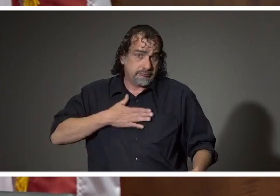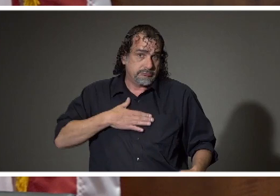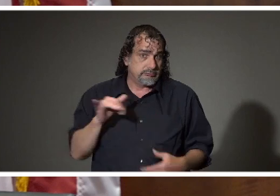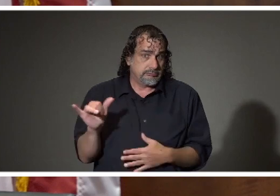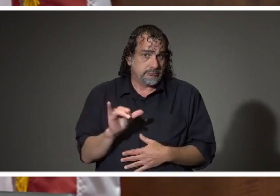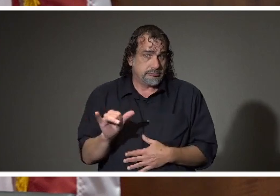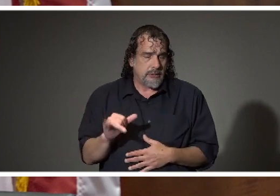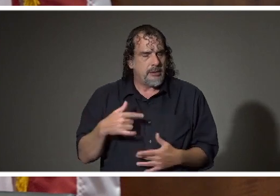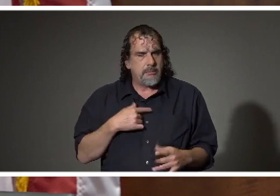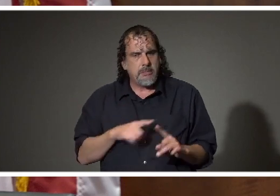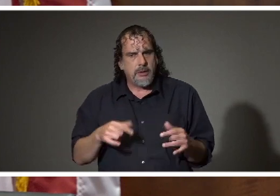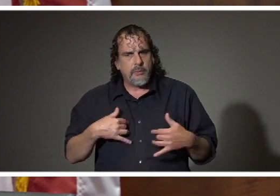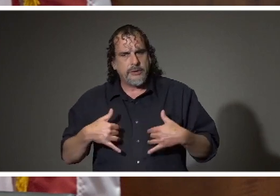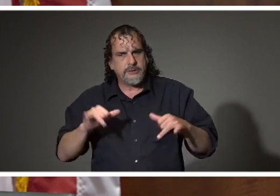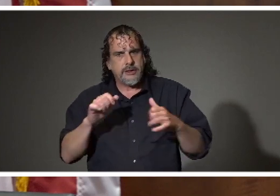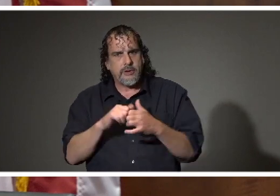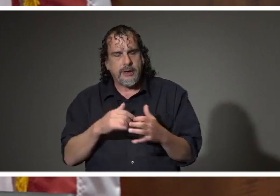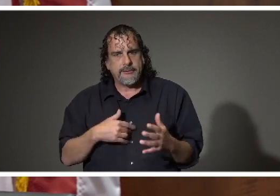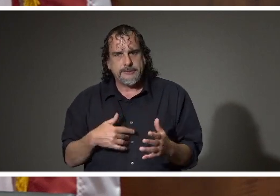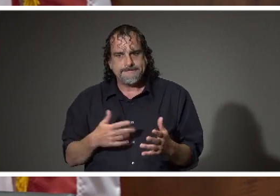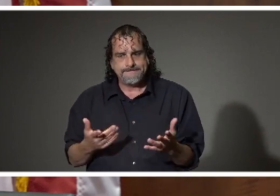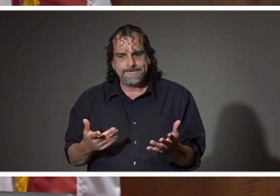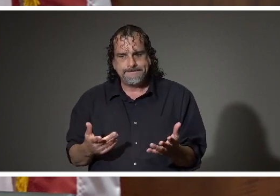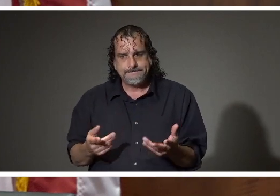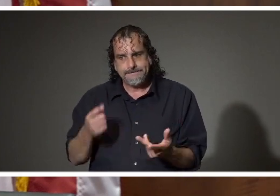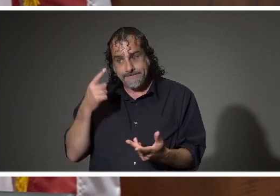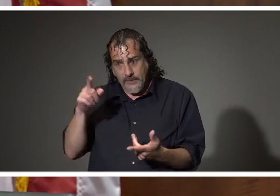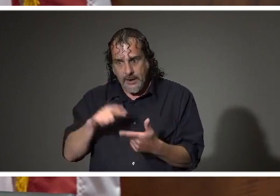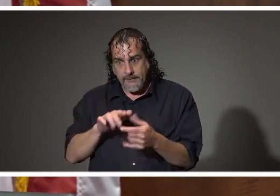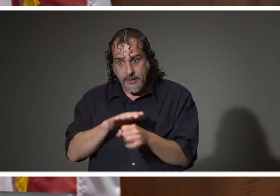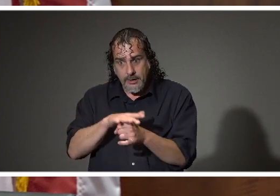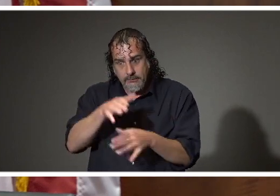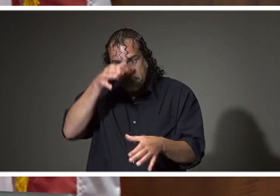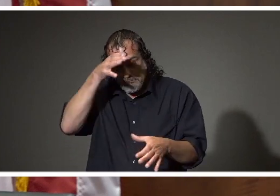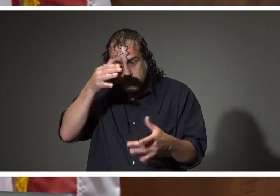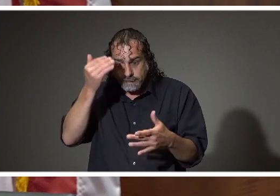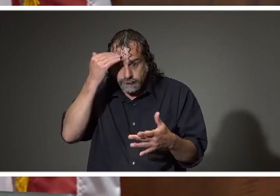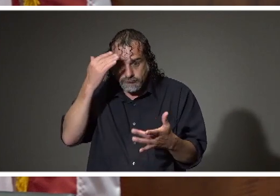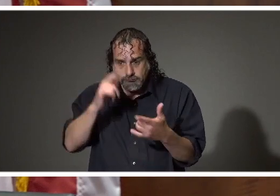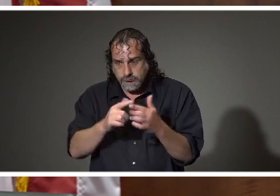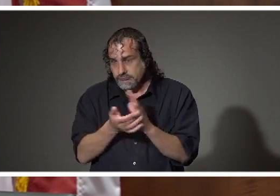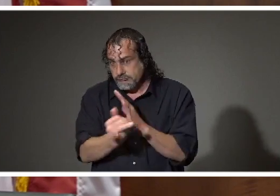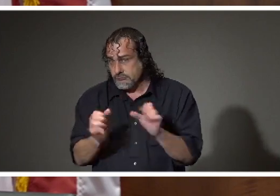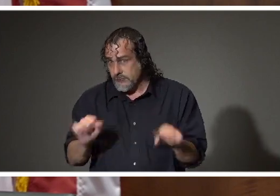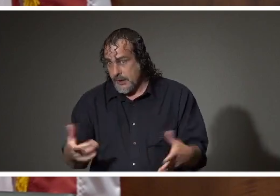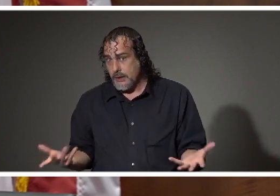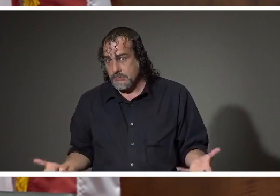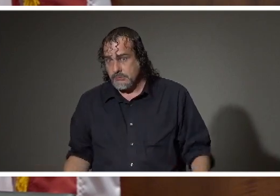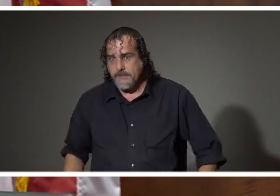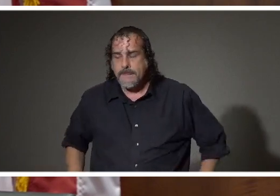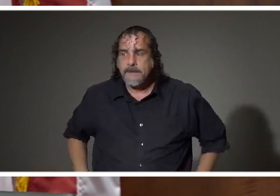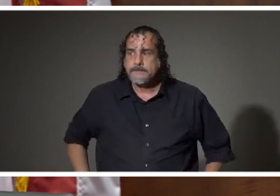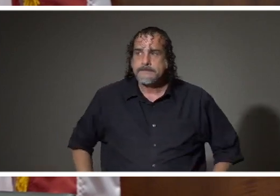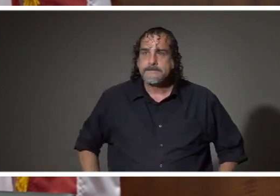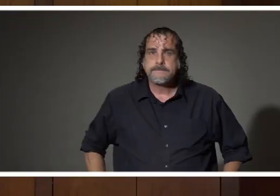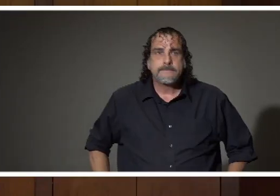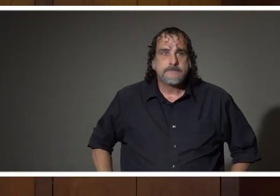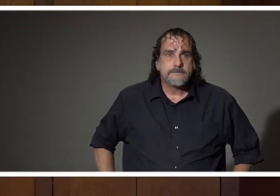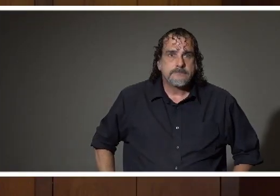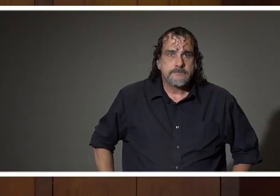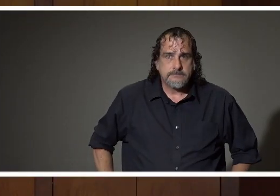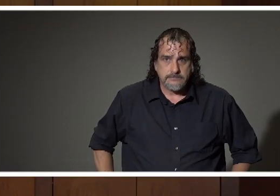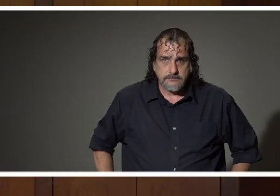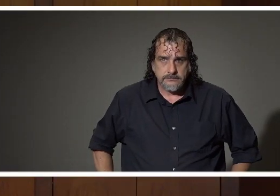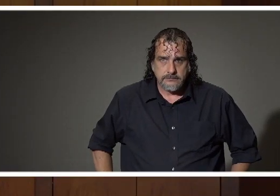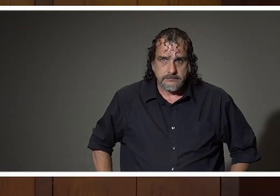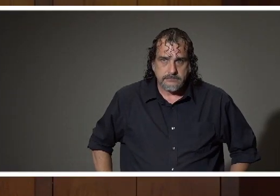but we still have to weigh the skill set that is needed for those that will help our Mississippians. Sure. I have a question for